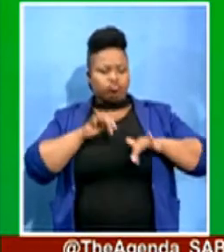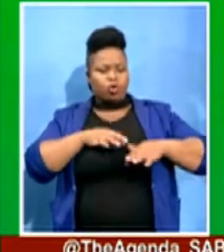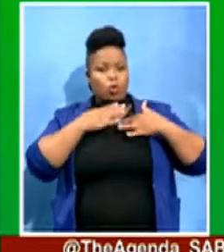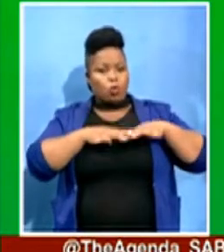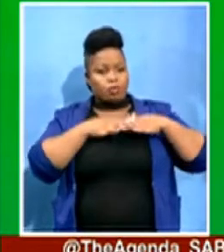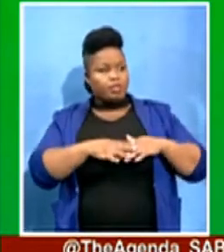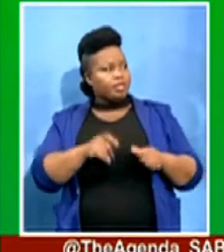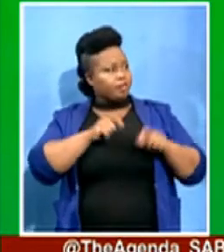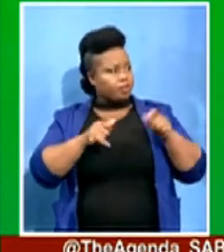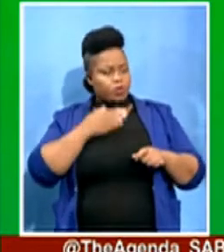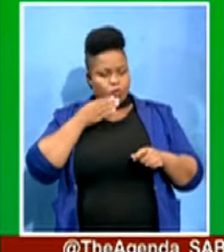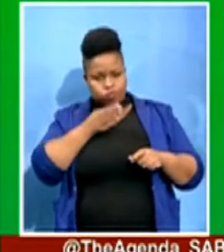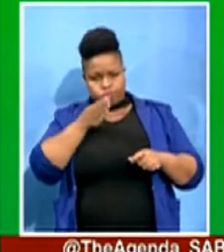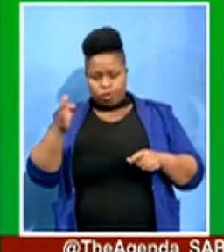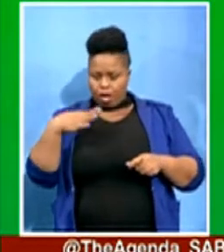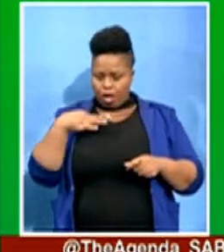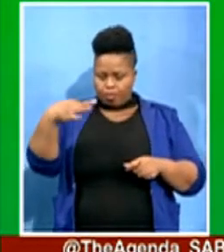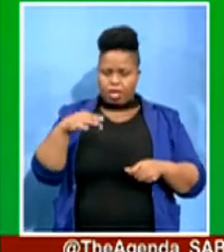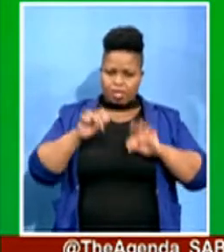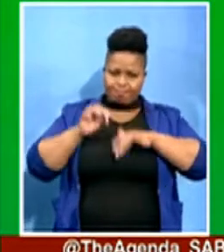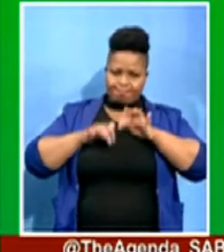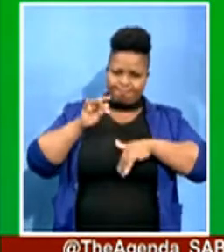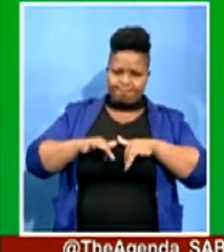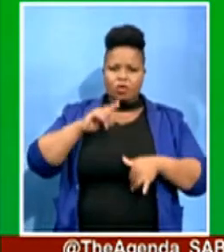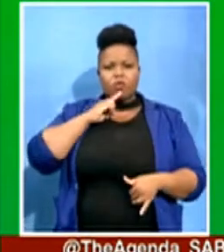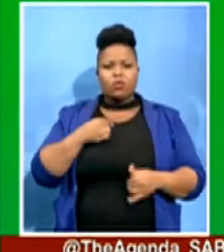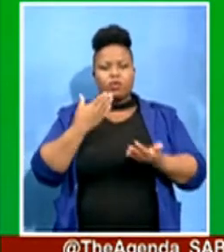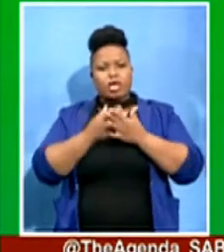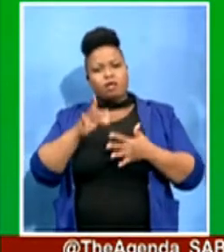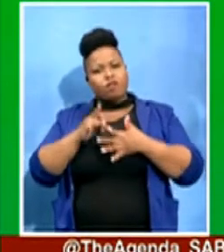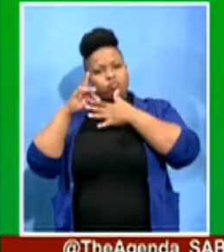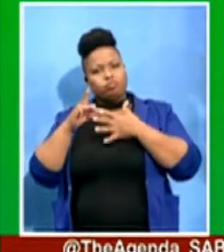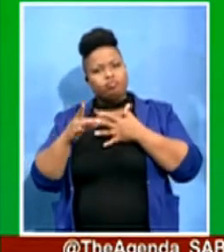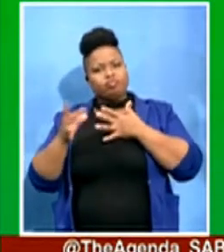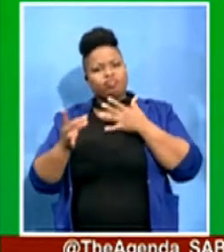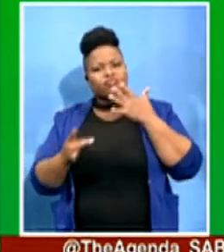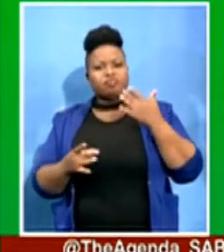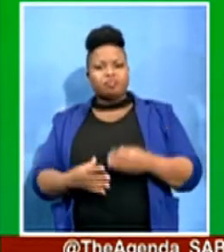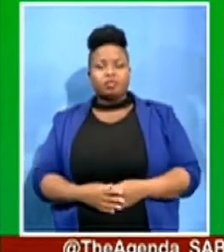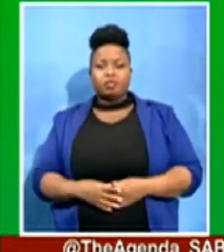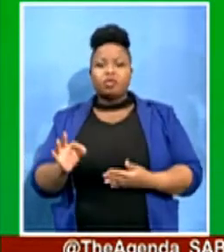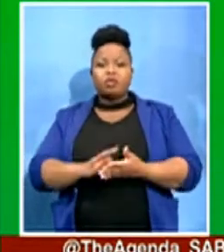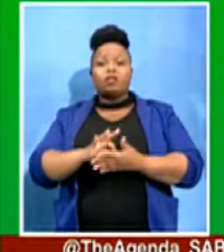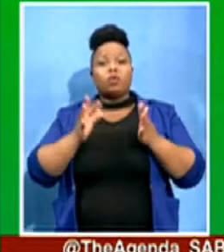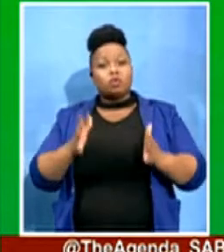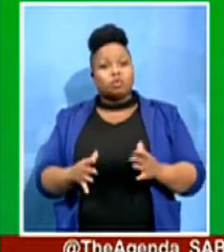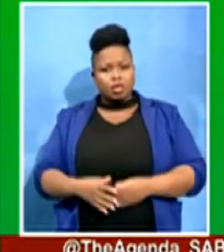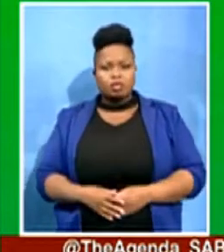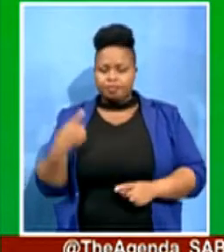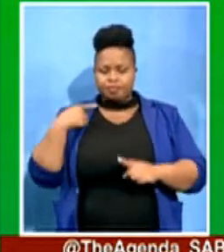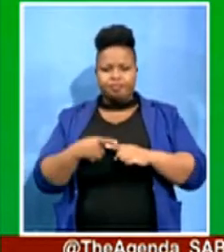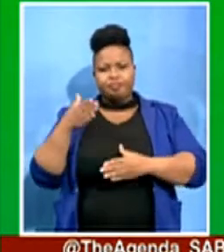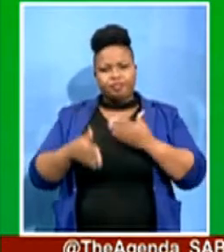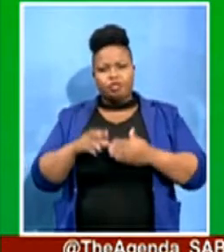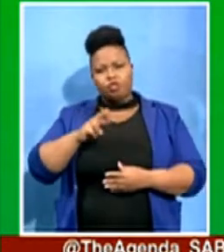applications to stand in our candidates' elections. Voters will have until the 24th of May to register, and we will